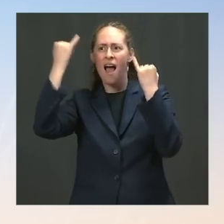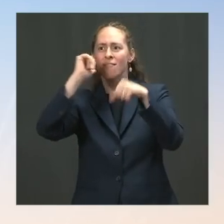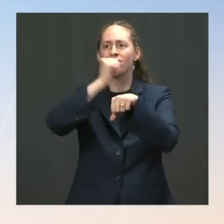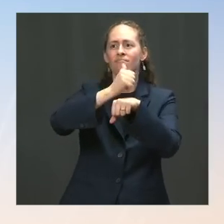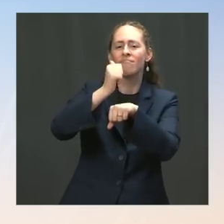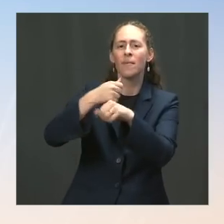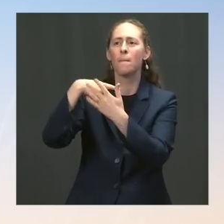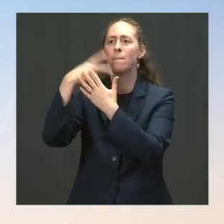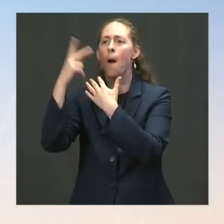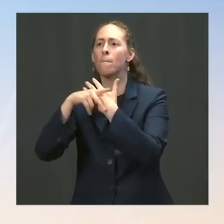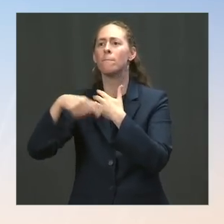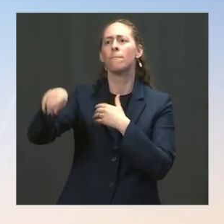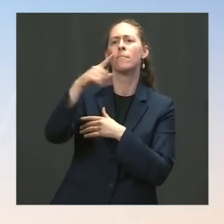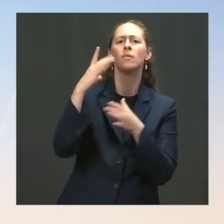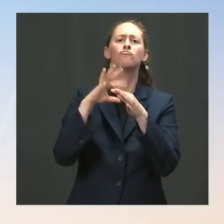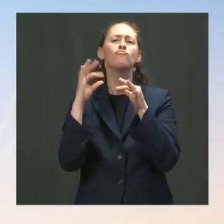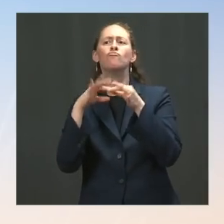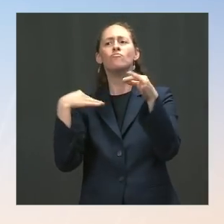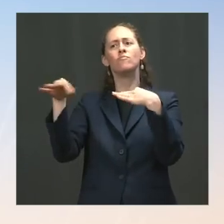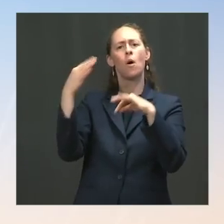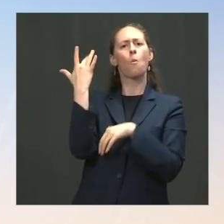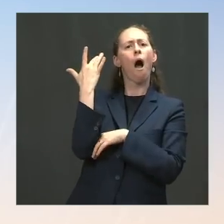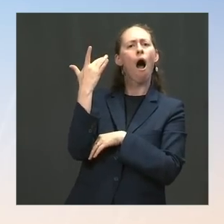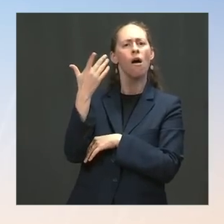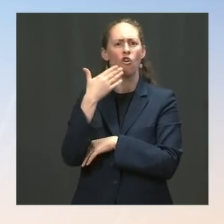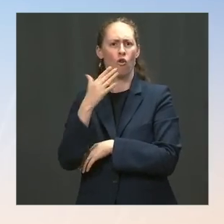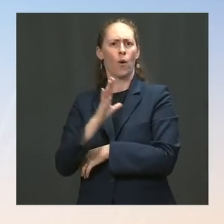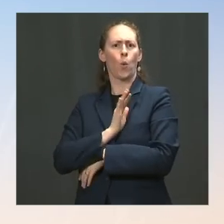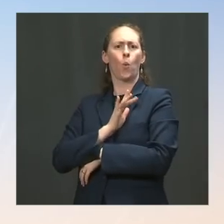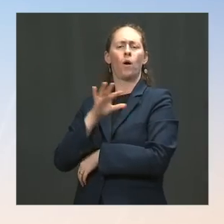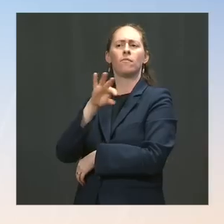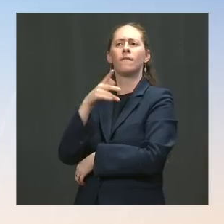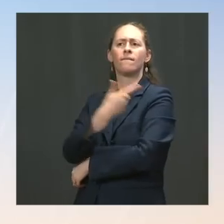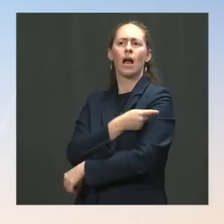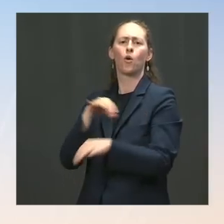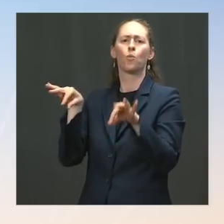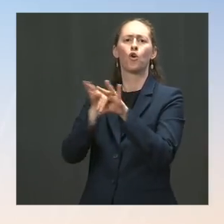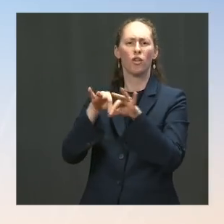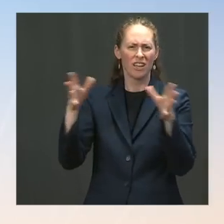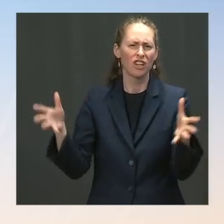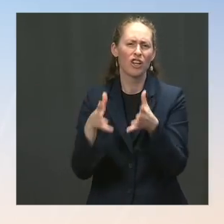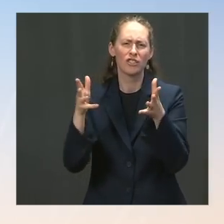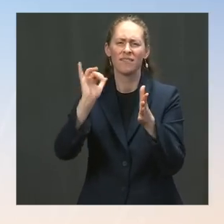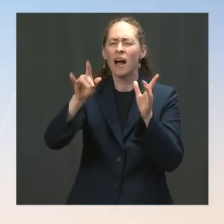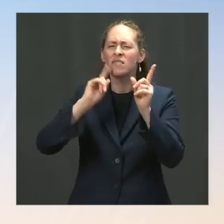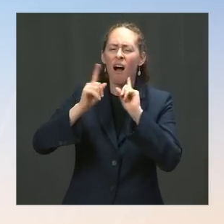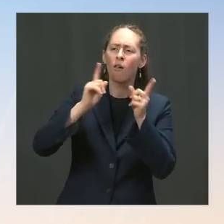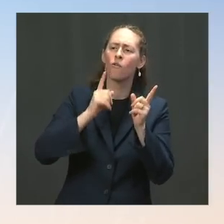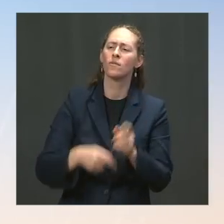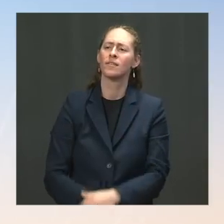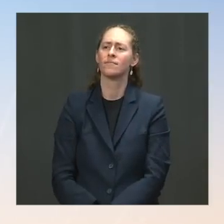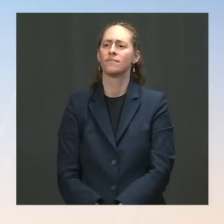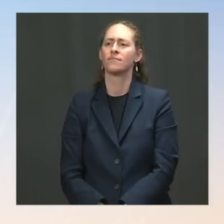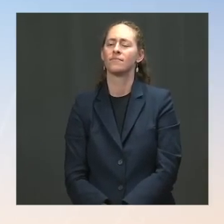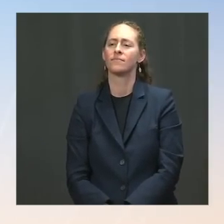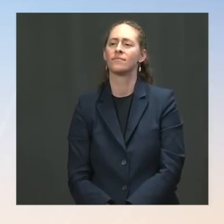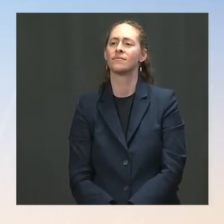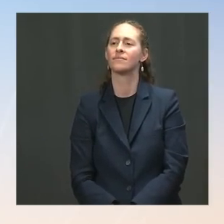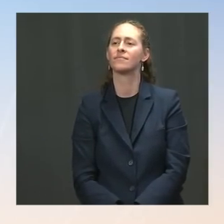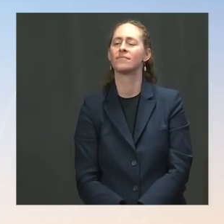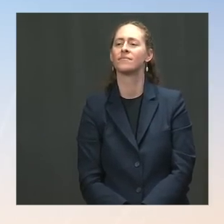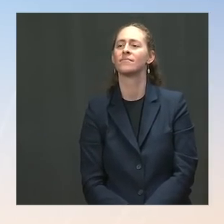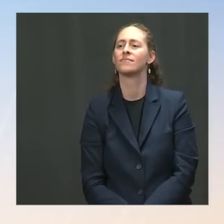as well. I'm also excited that next week the administration is holding Back to School Week of Action to mobilize school